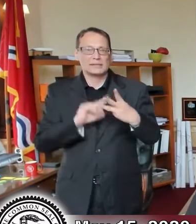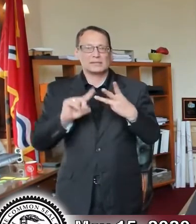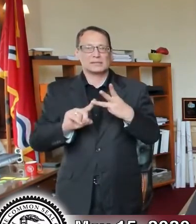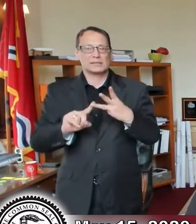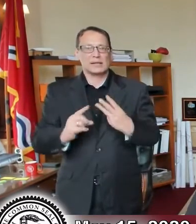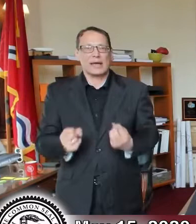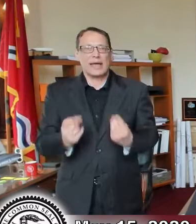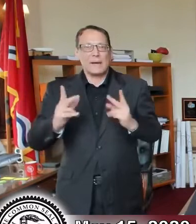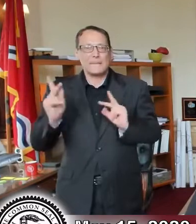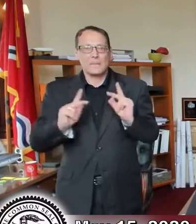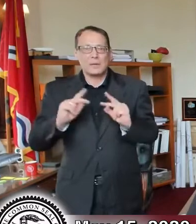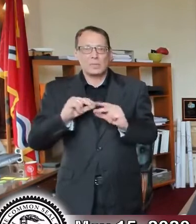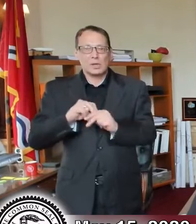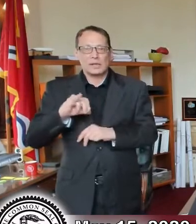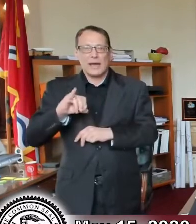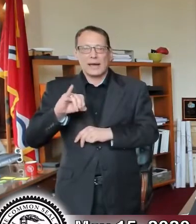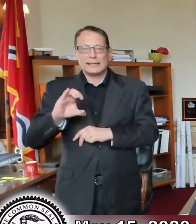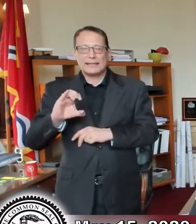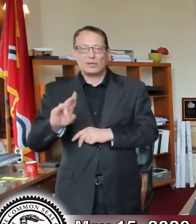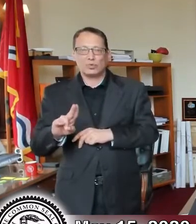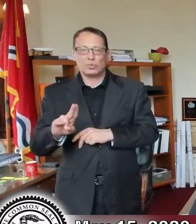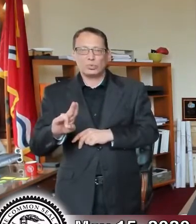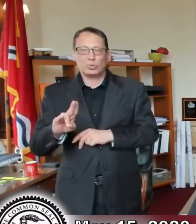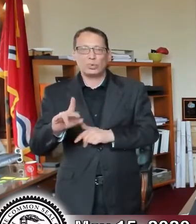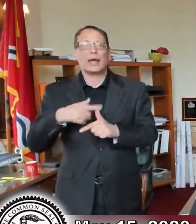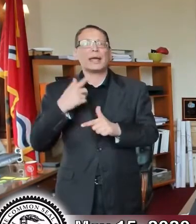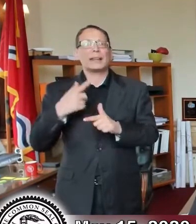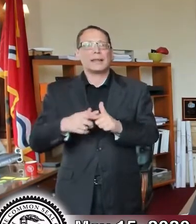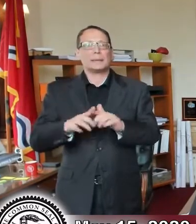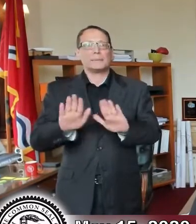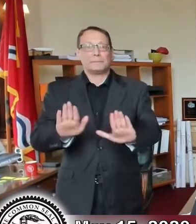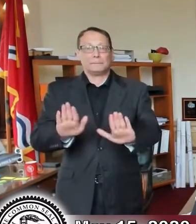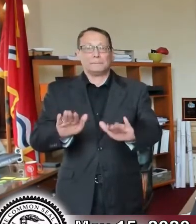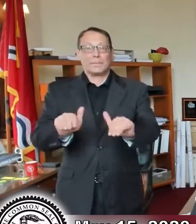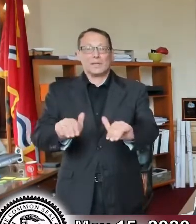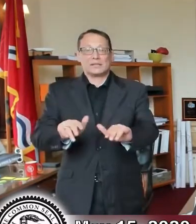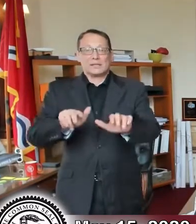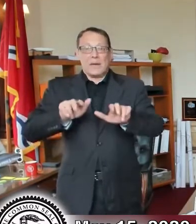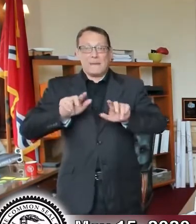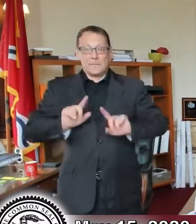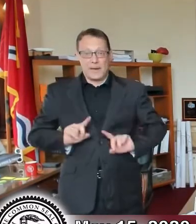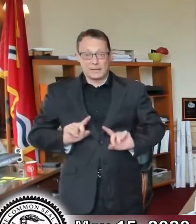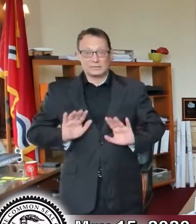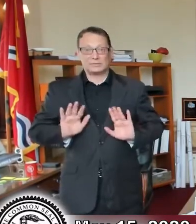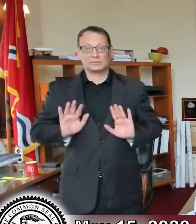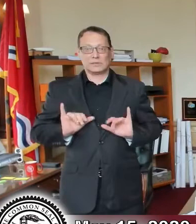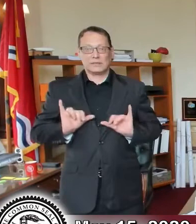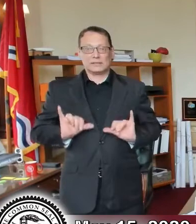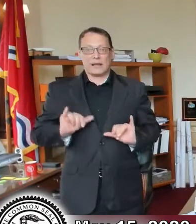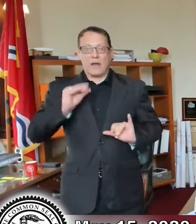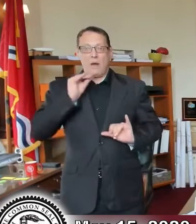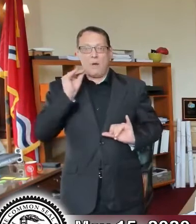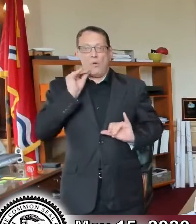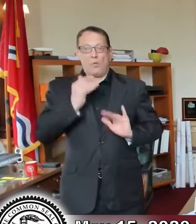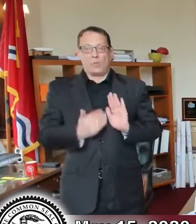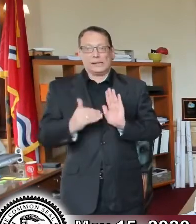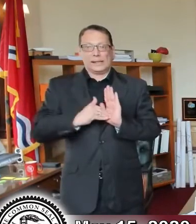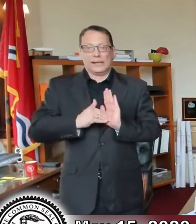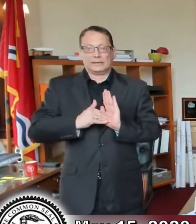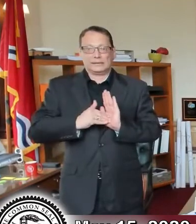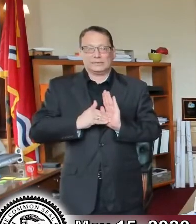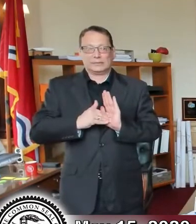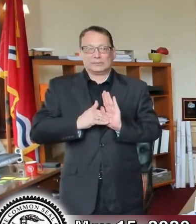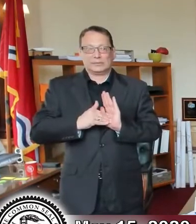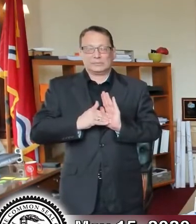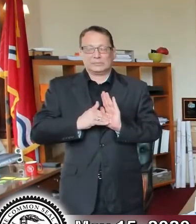in ICU, we will have to step back and stay home again. That's not something any